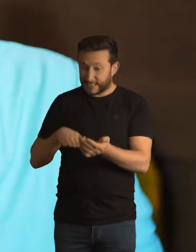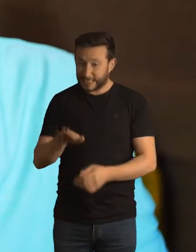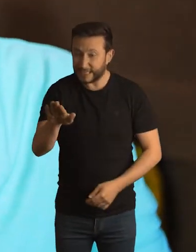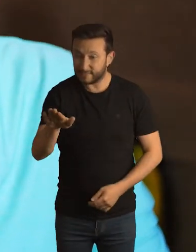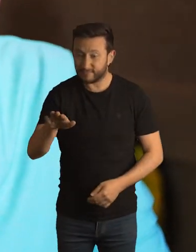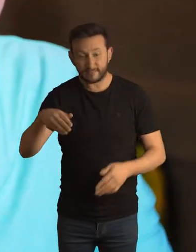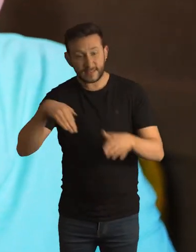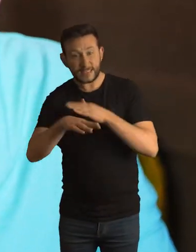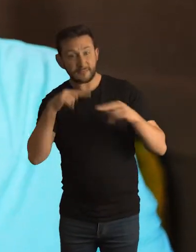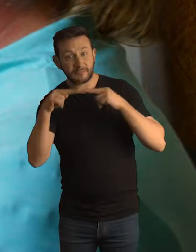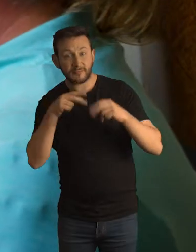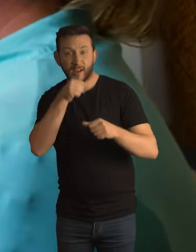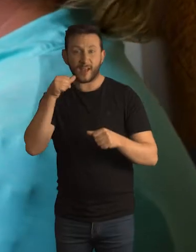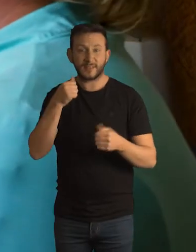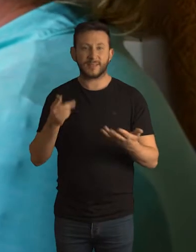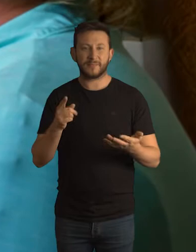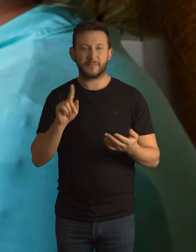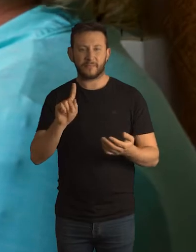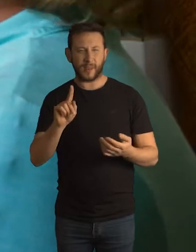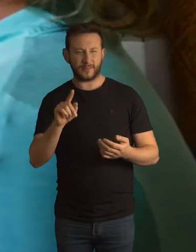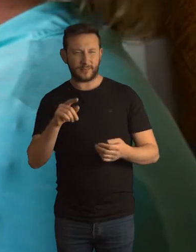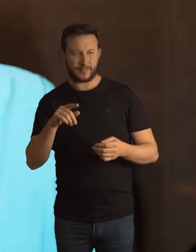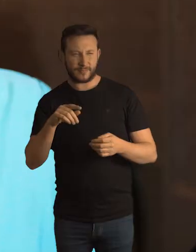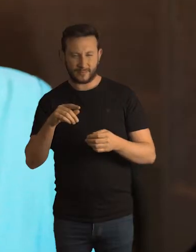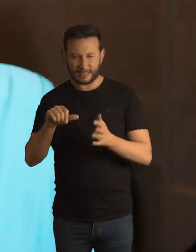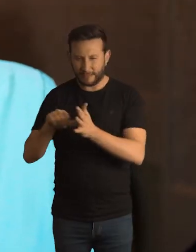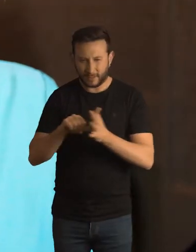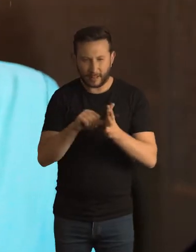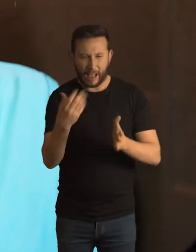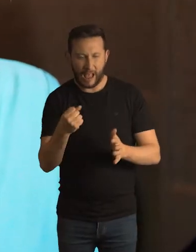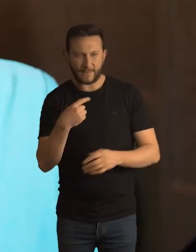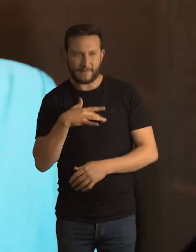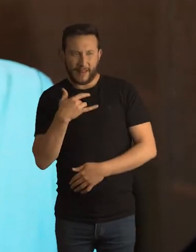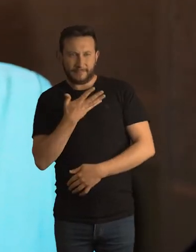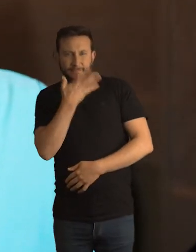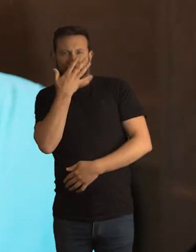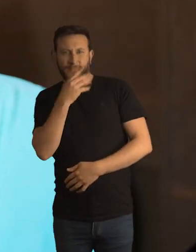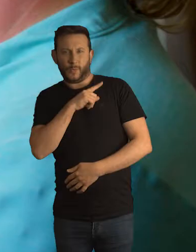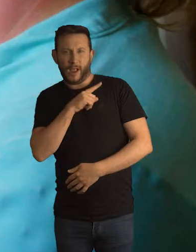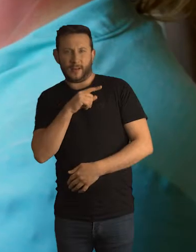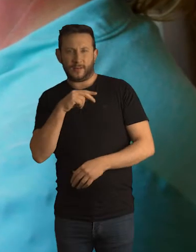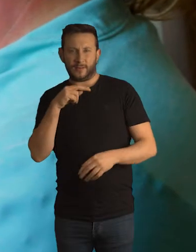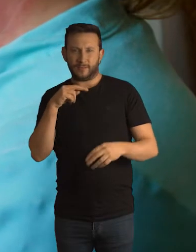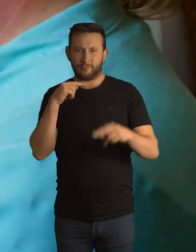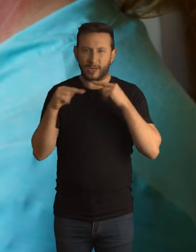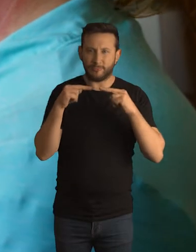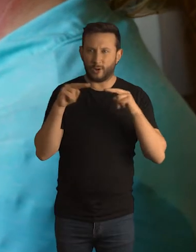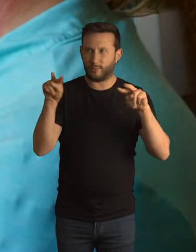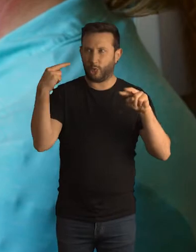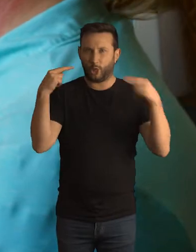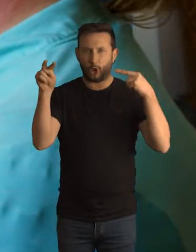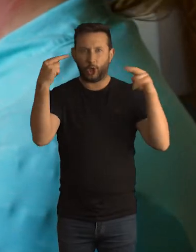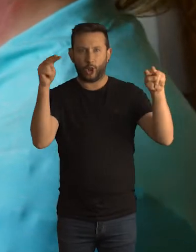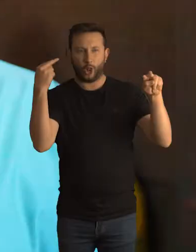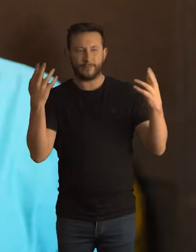having to ask for the ramp to be put out. You know, it's a bit embarrassing if everyone in the restaurant stops looking at you while they get the ramps out. But recently, the restaurants have